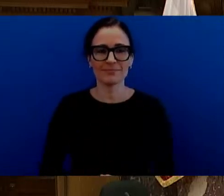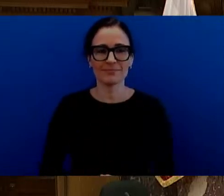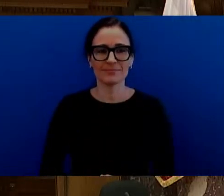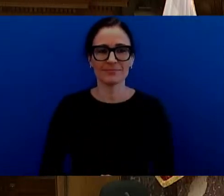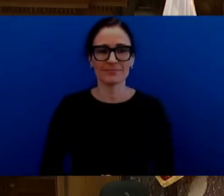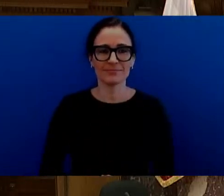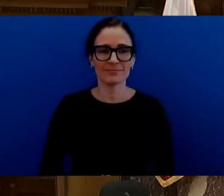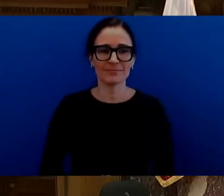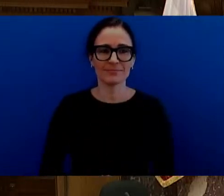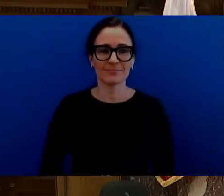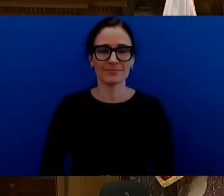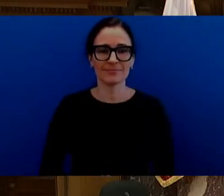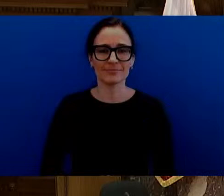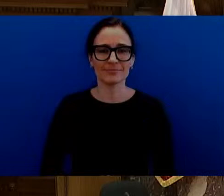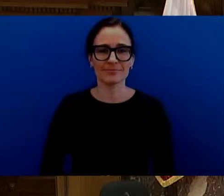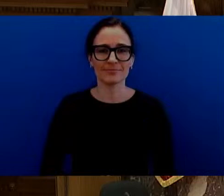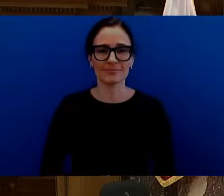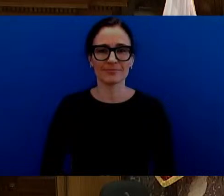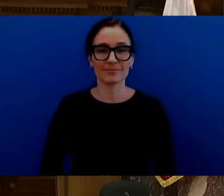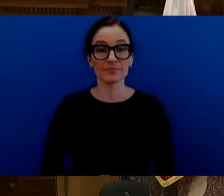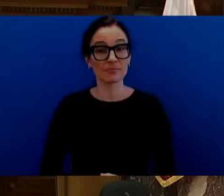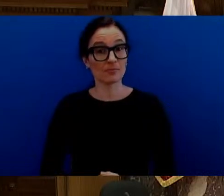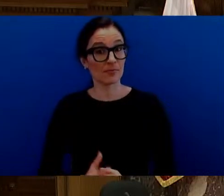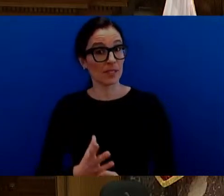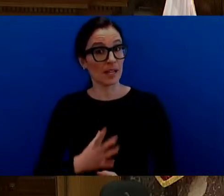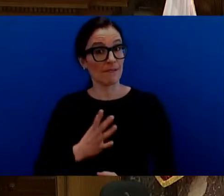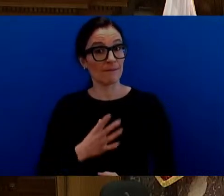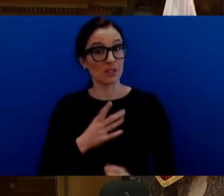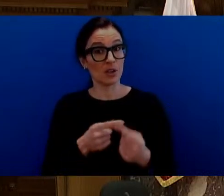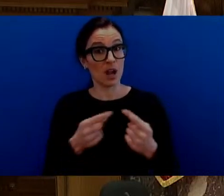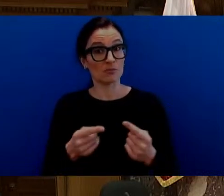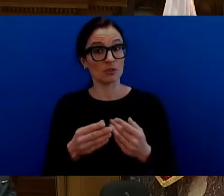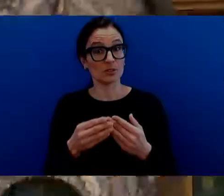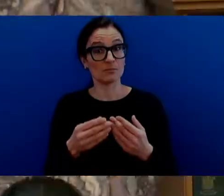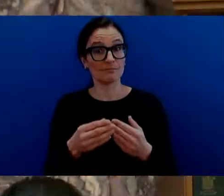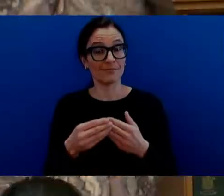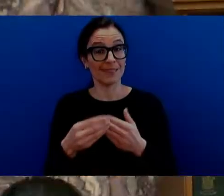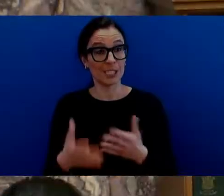Official Opposition House Leader. Honourable Speaker, I